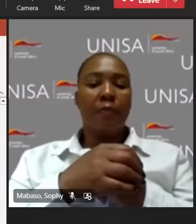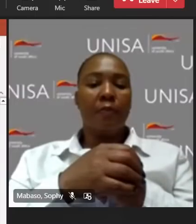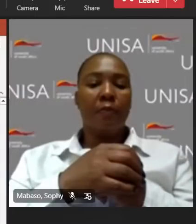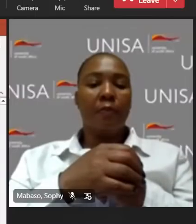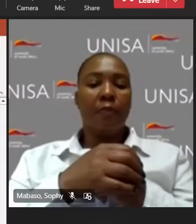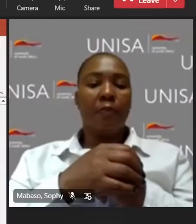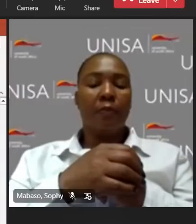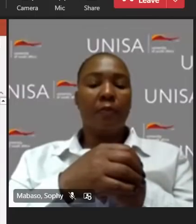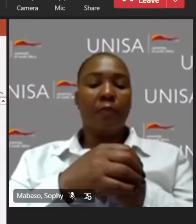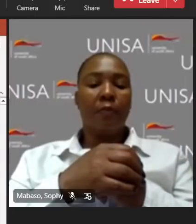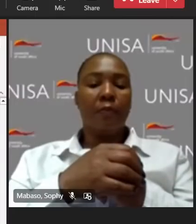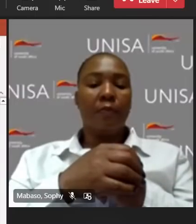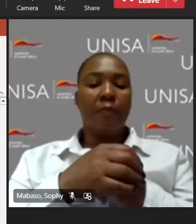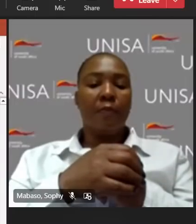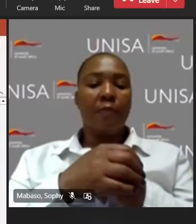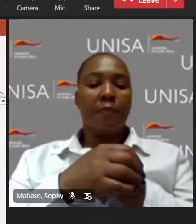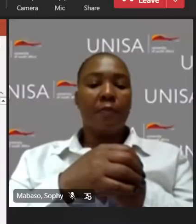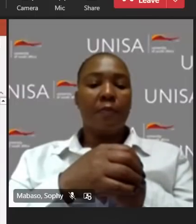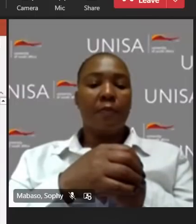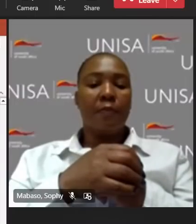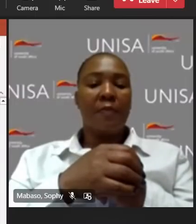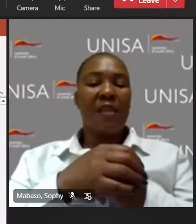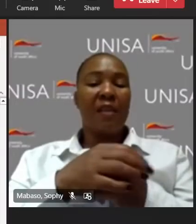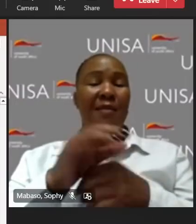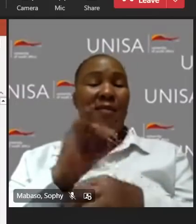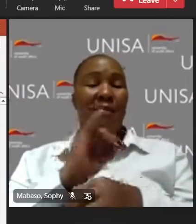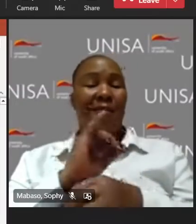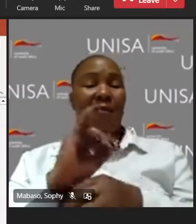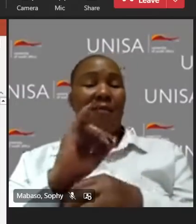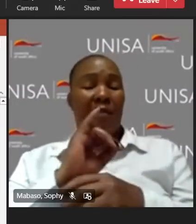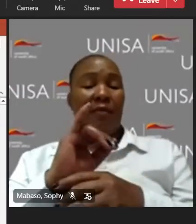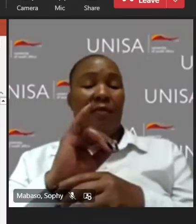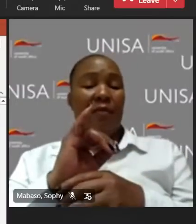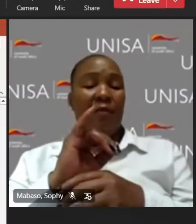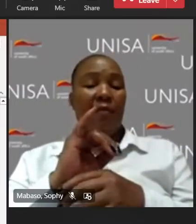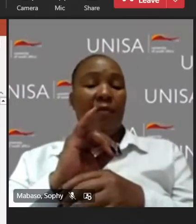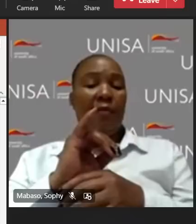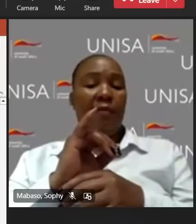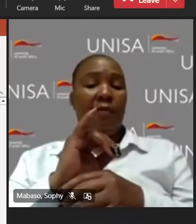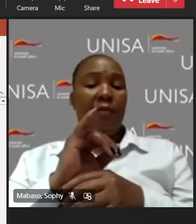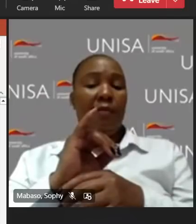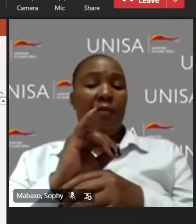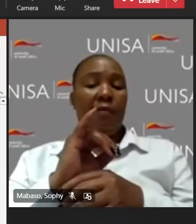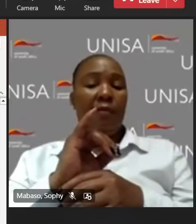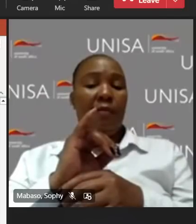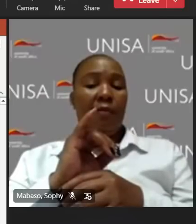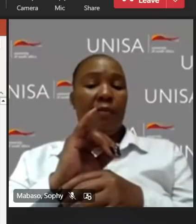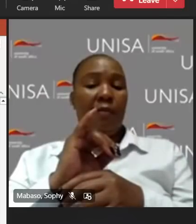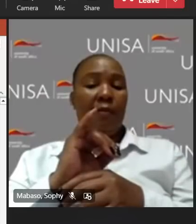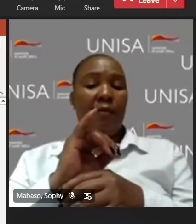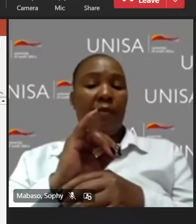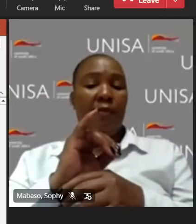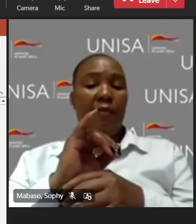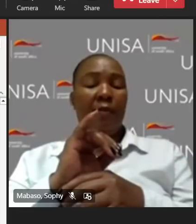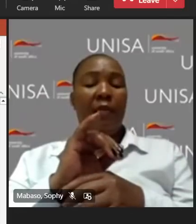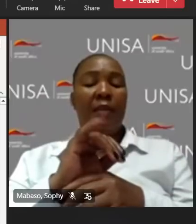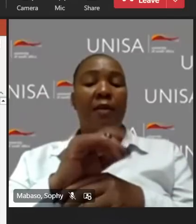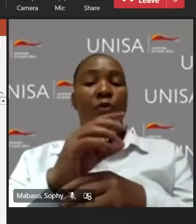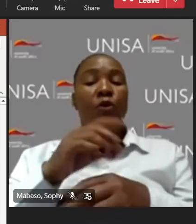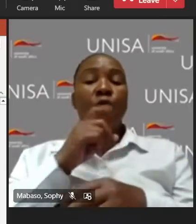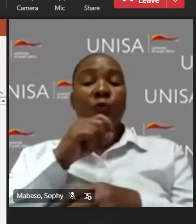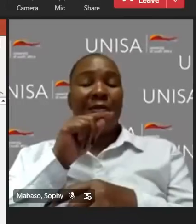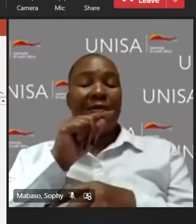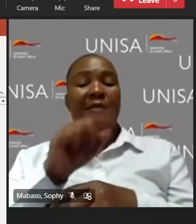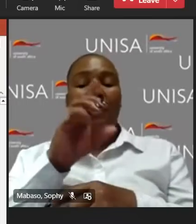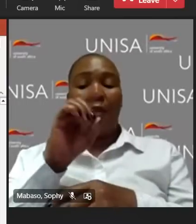These are the debt collectors that we use as the university to hand over the